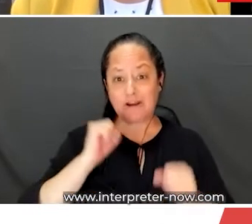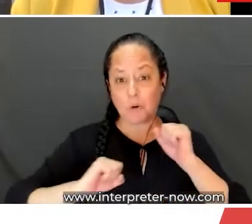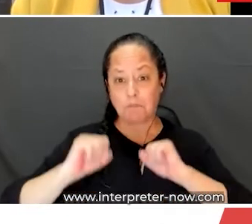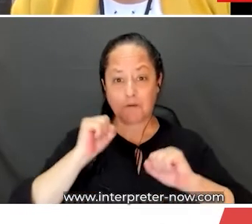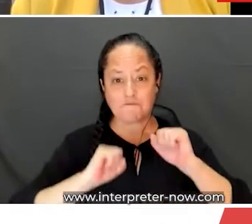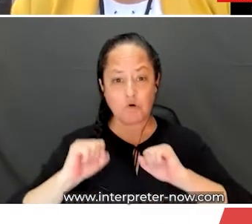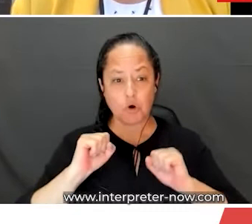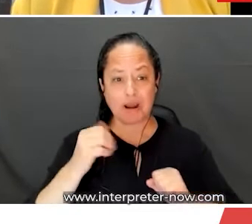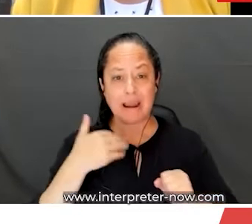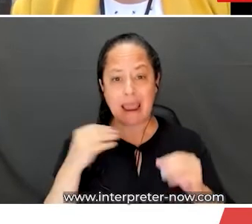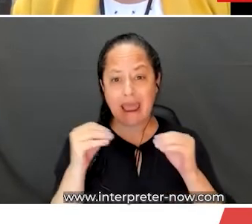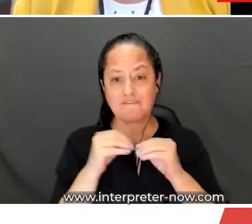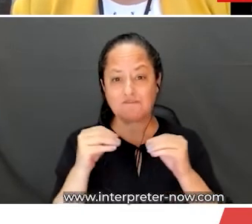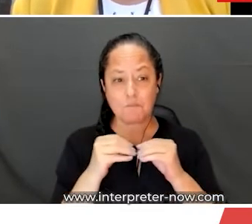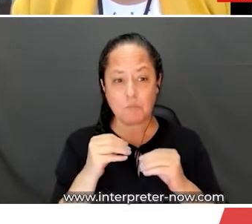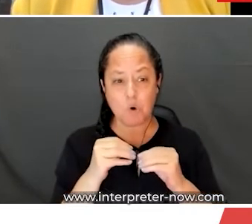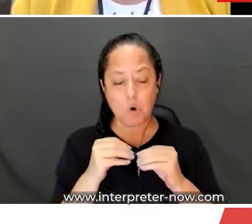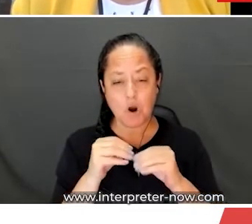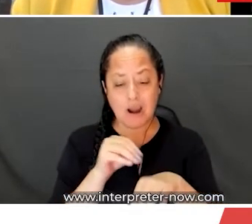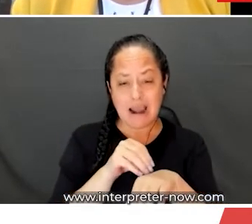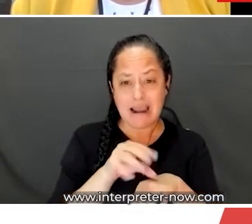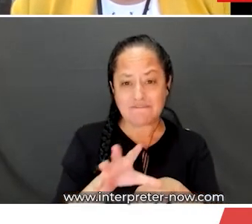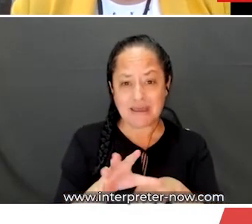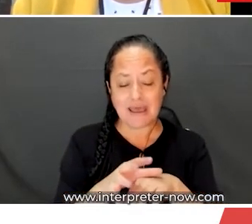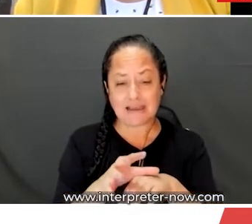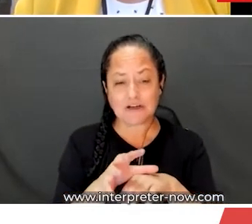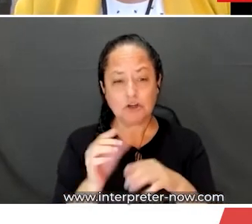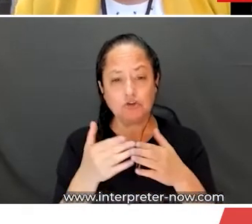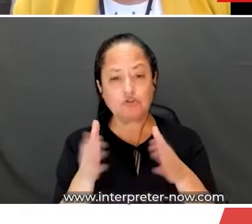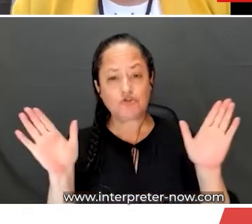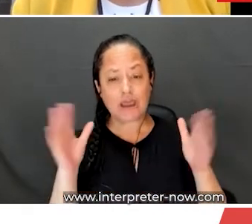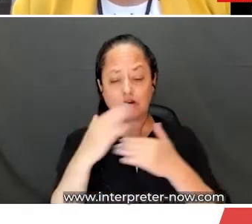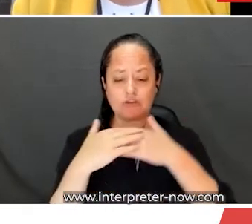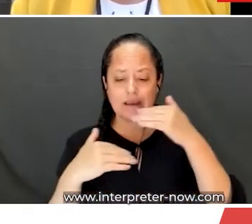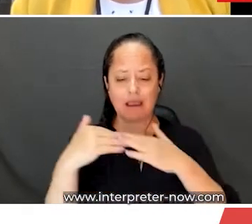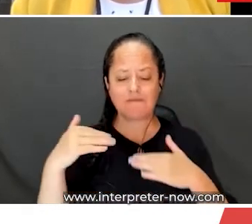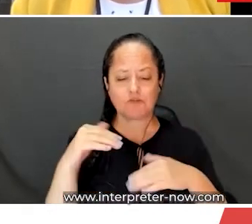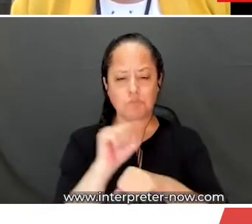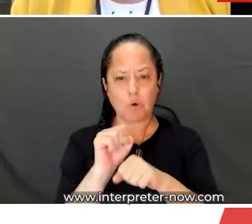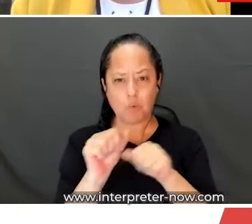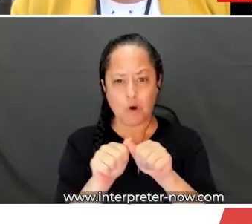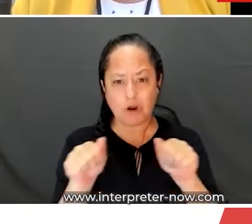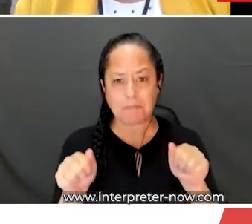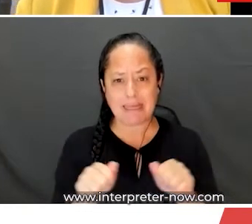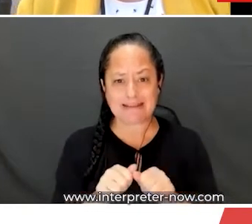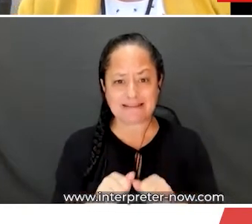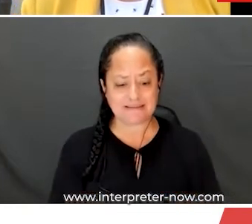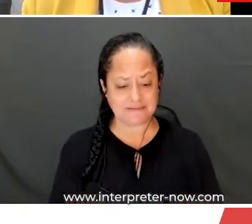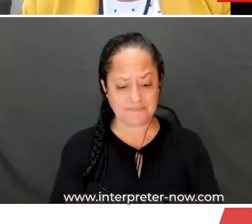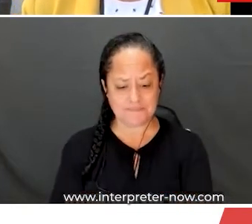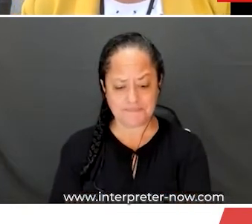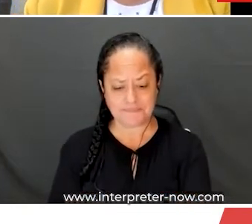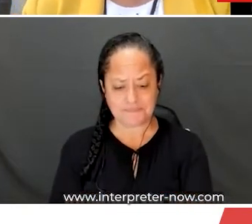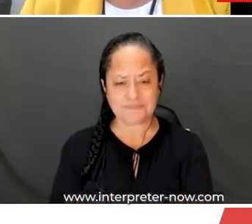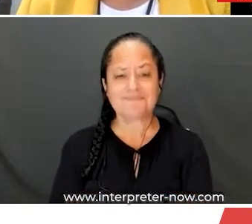all have more, I feel like, effective and just generally comfortable workplaces. So